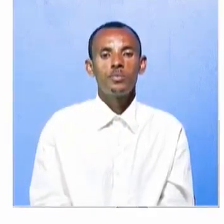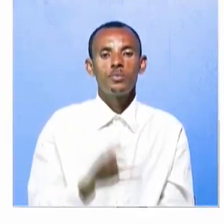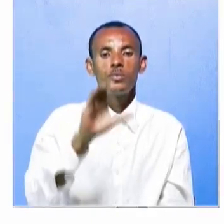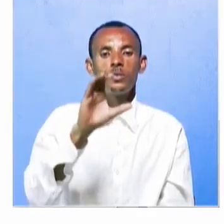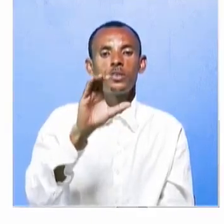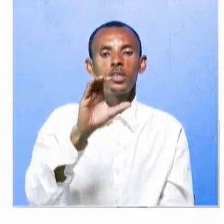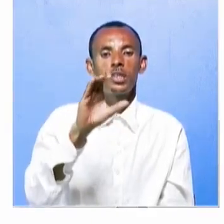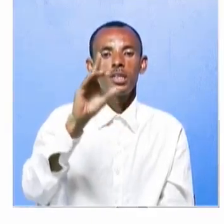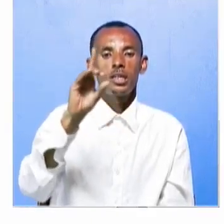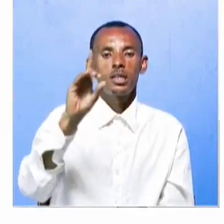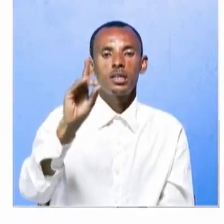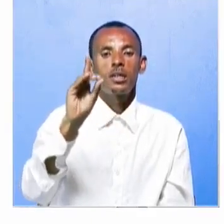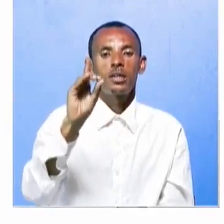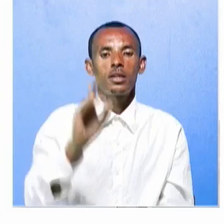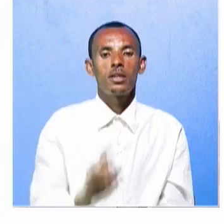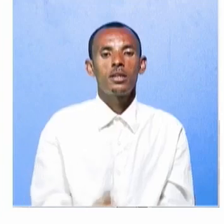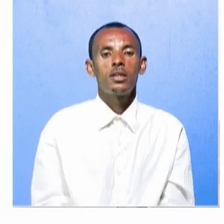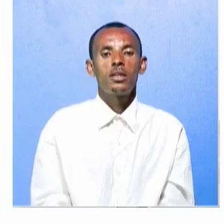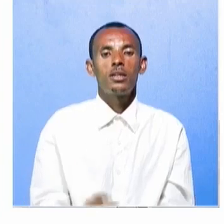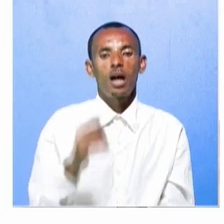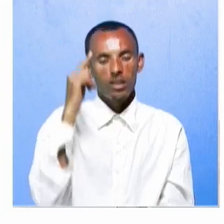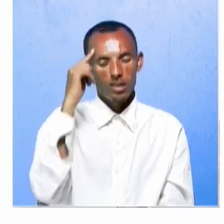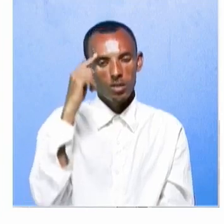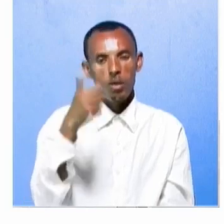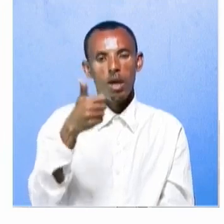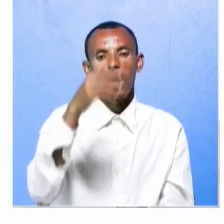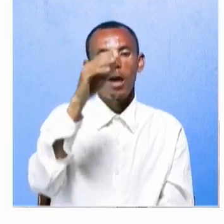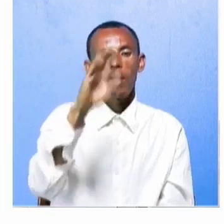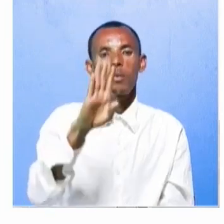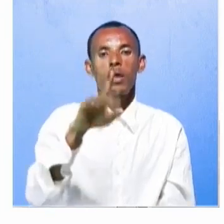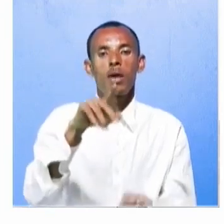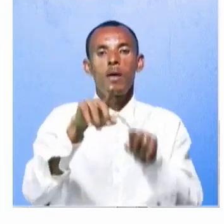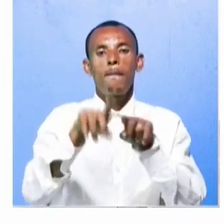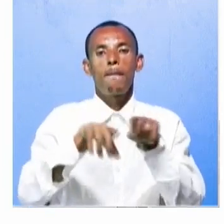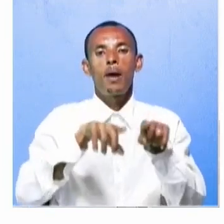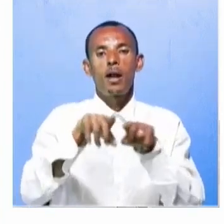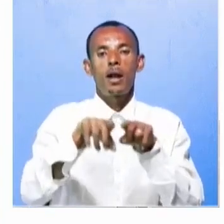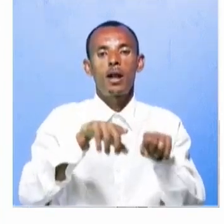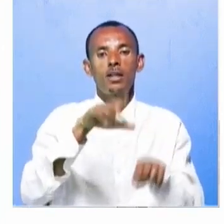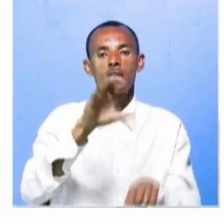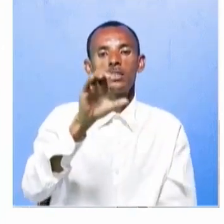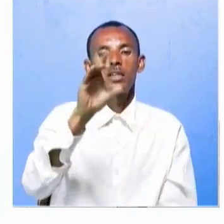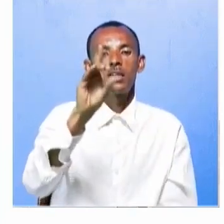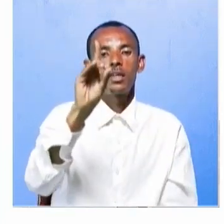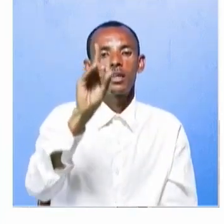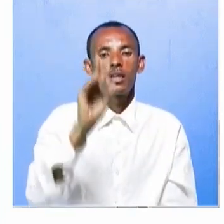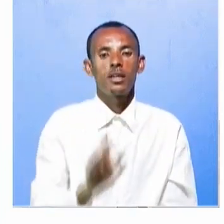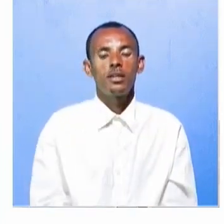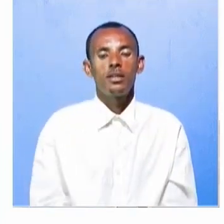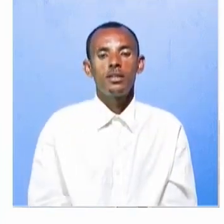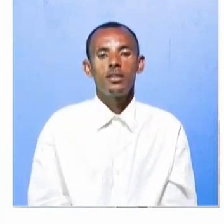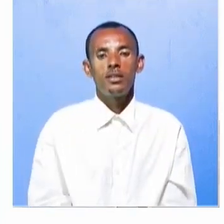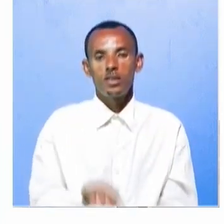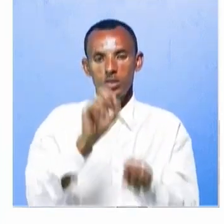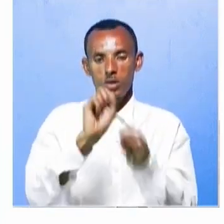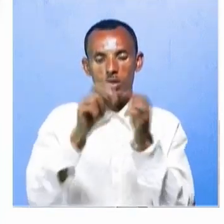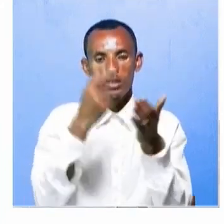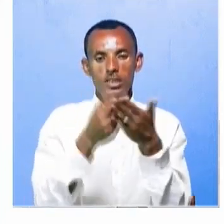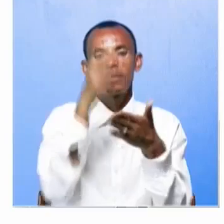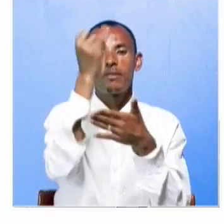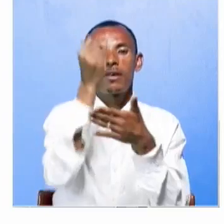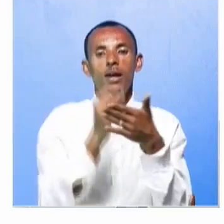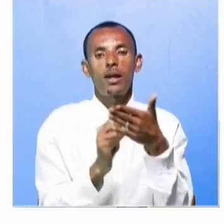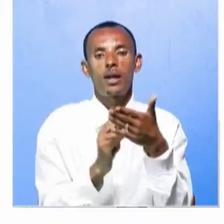C, D. Assume AB is parallel to CD. Okay, so in this